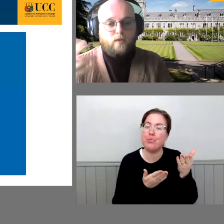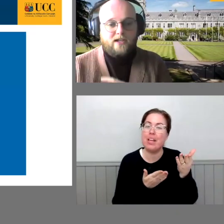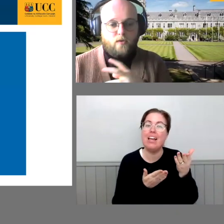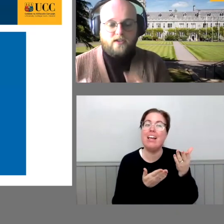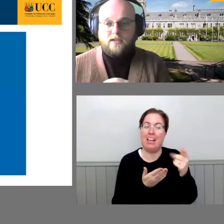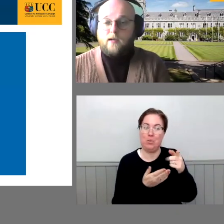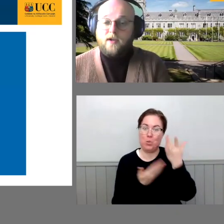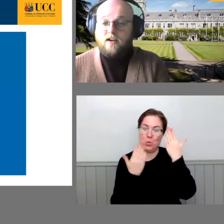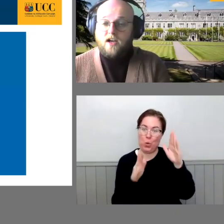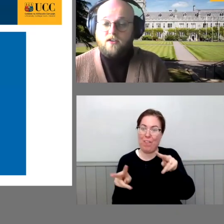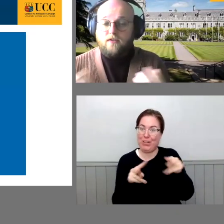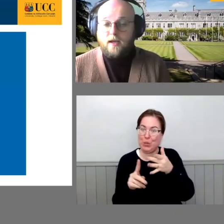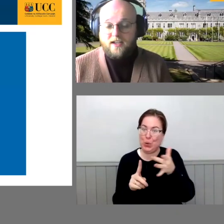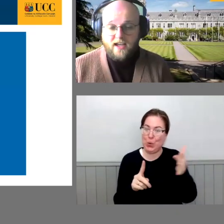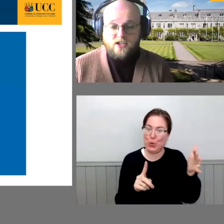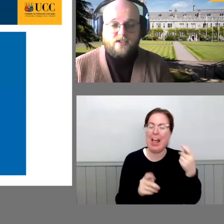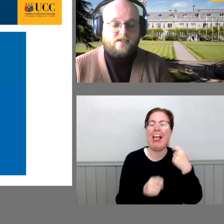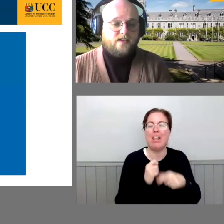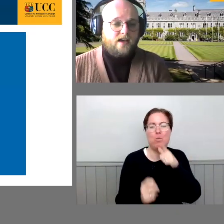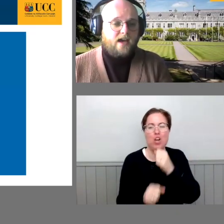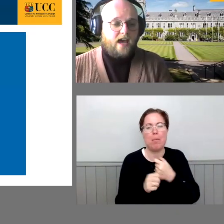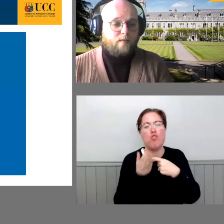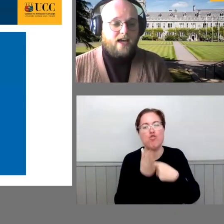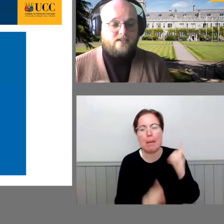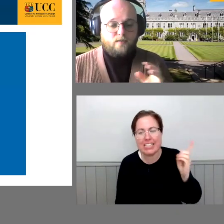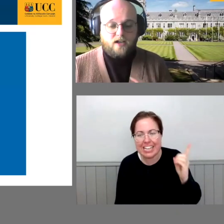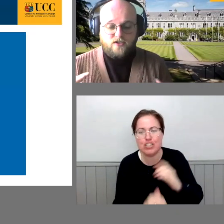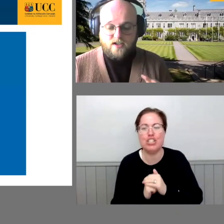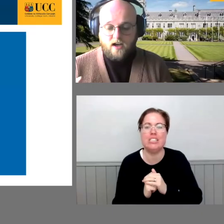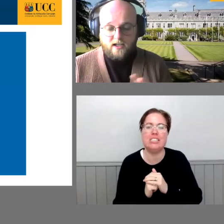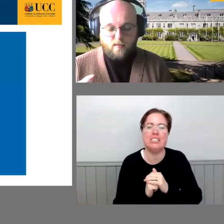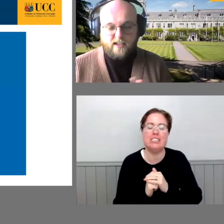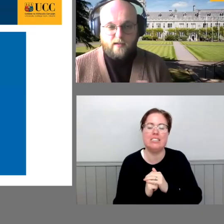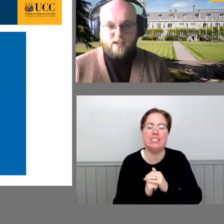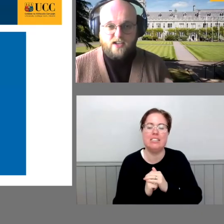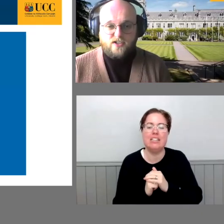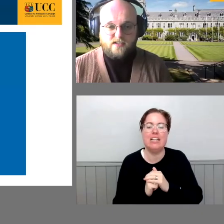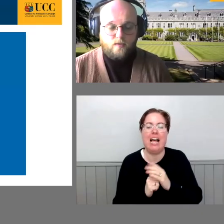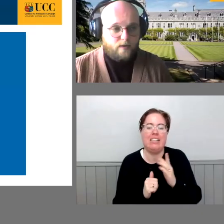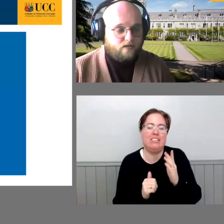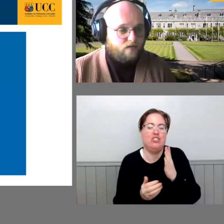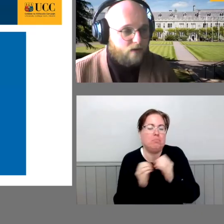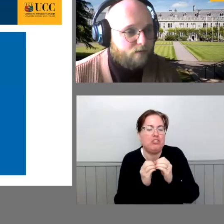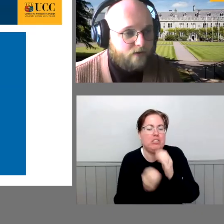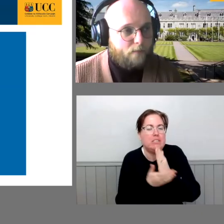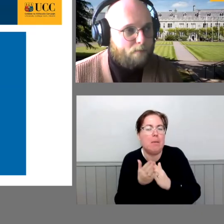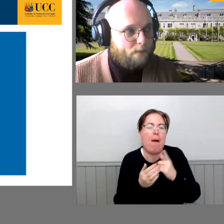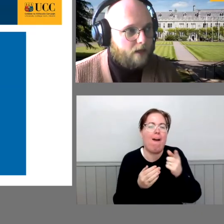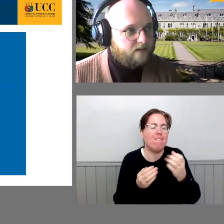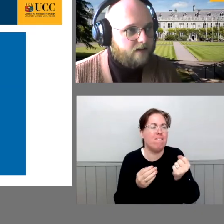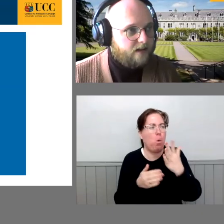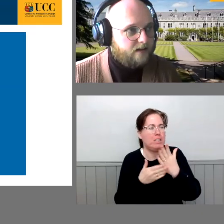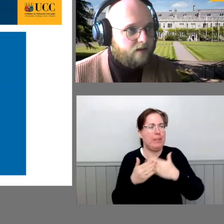animation, and then we'll go into a little bit around kind of recommendations and some kind of just to highlight some of the limitations as well with the review.